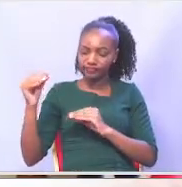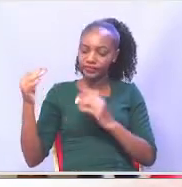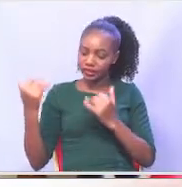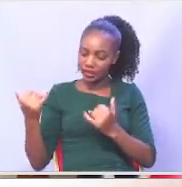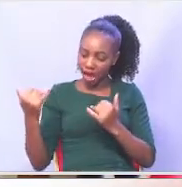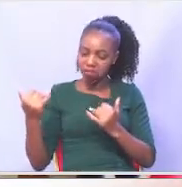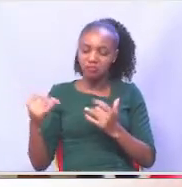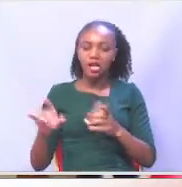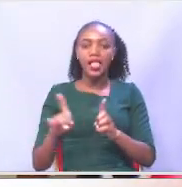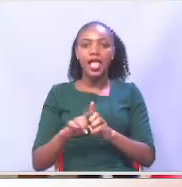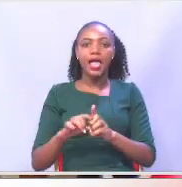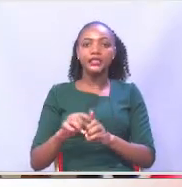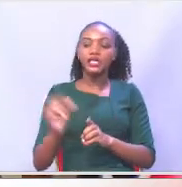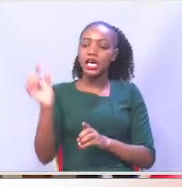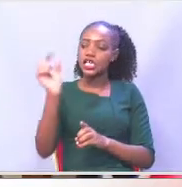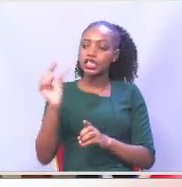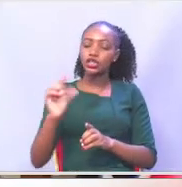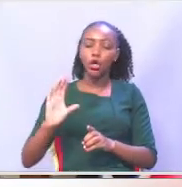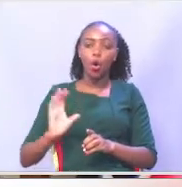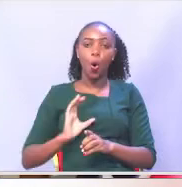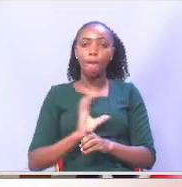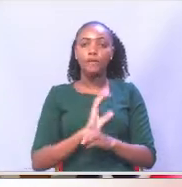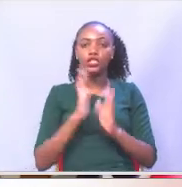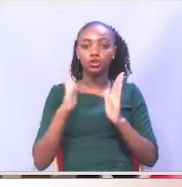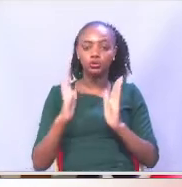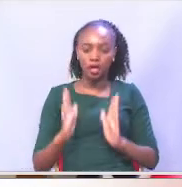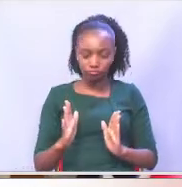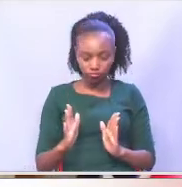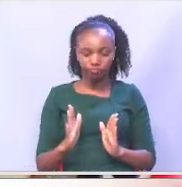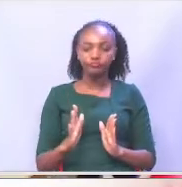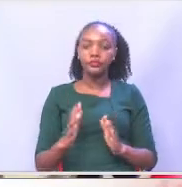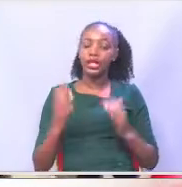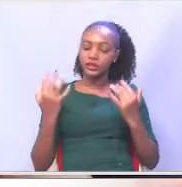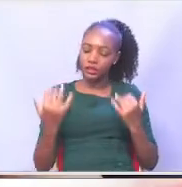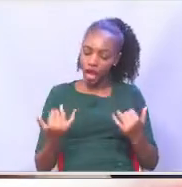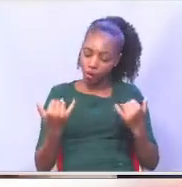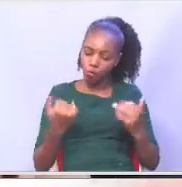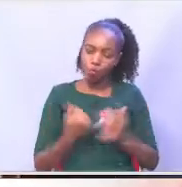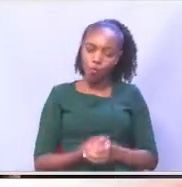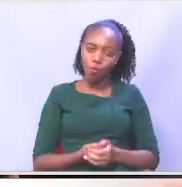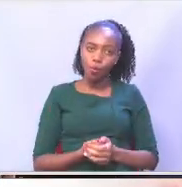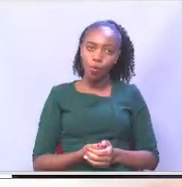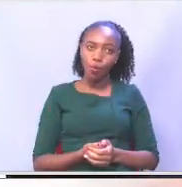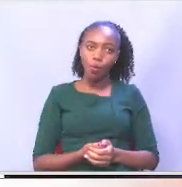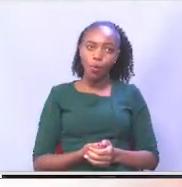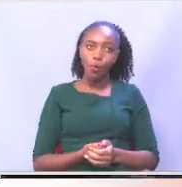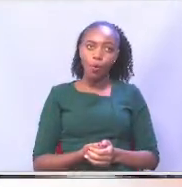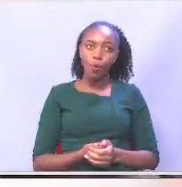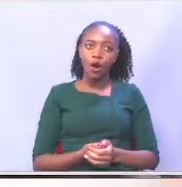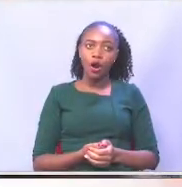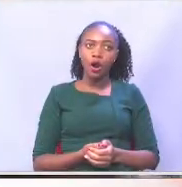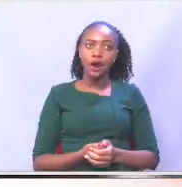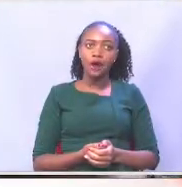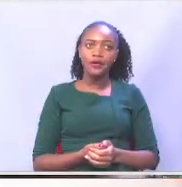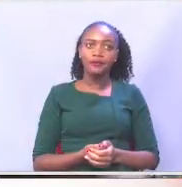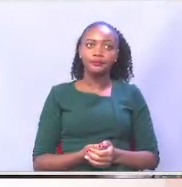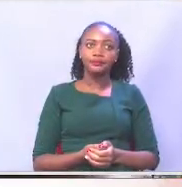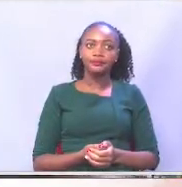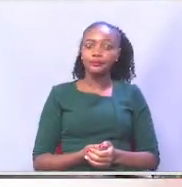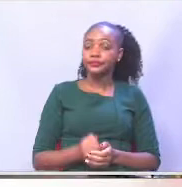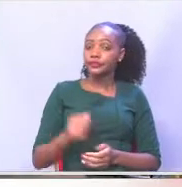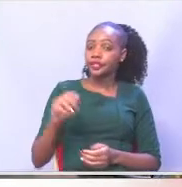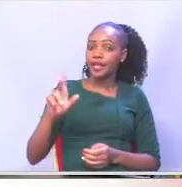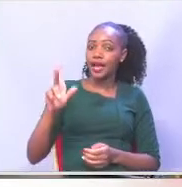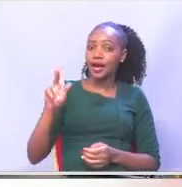kama regional commissioner wa Rift Valley umefika. And with that, the illustrious career of